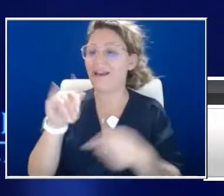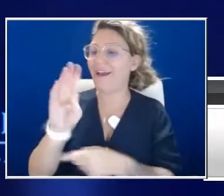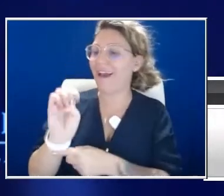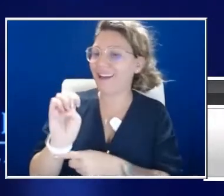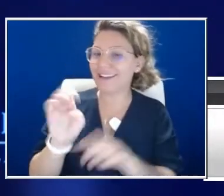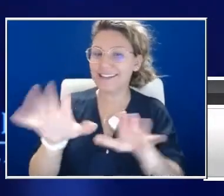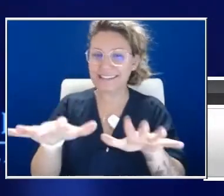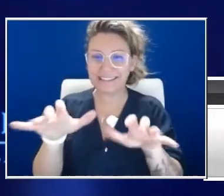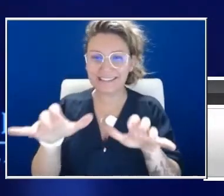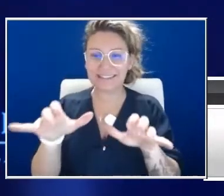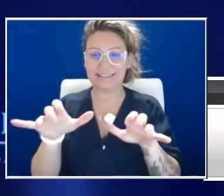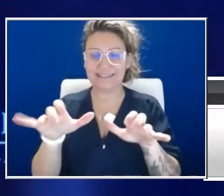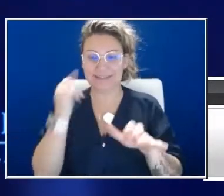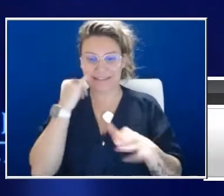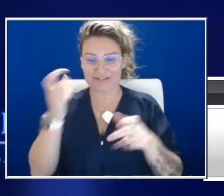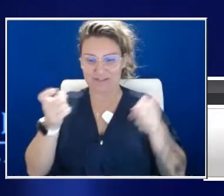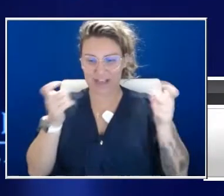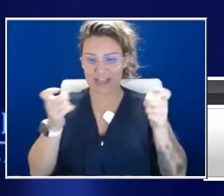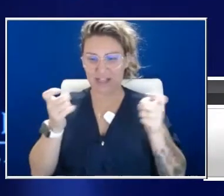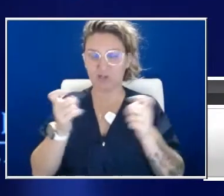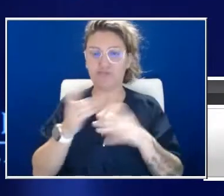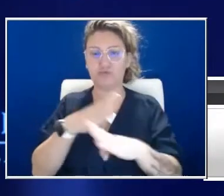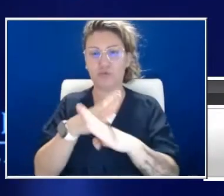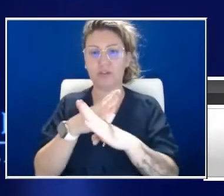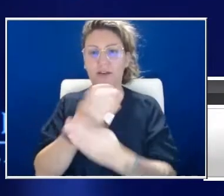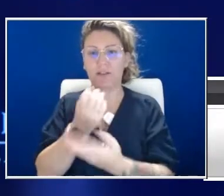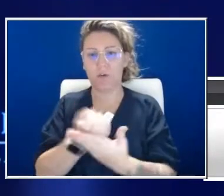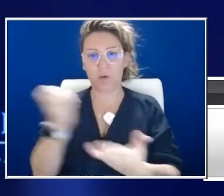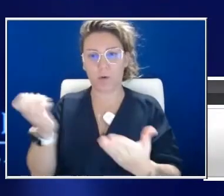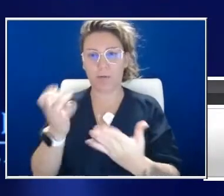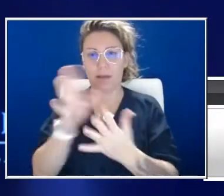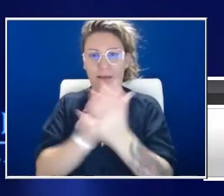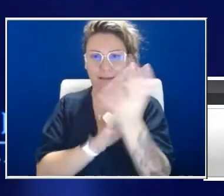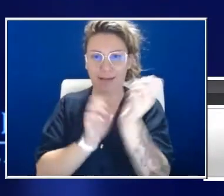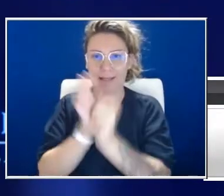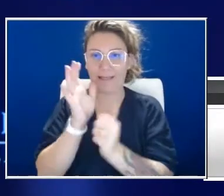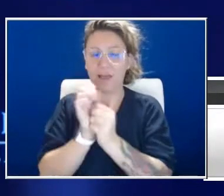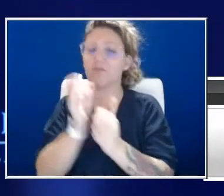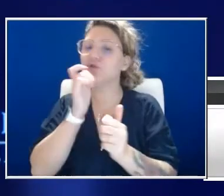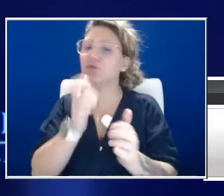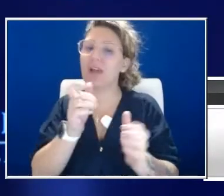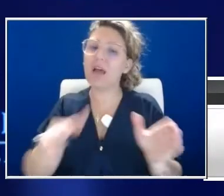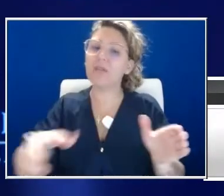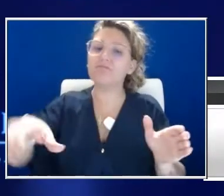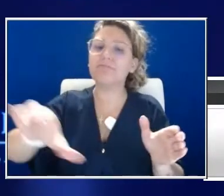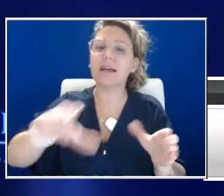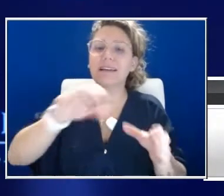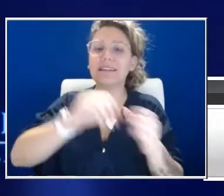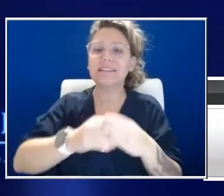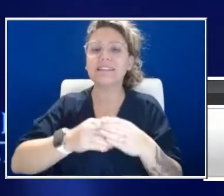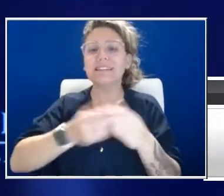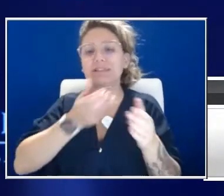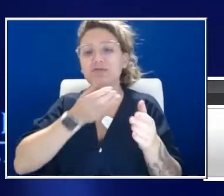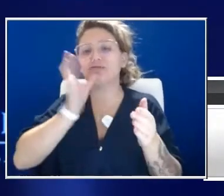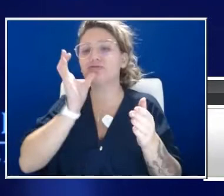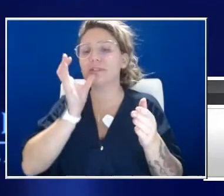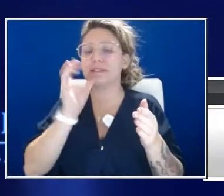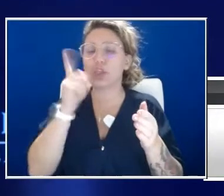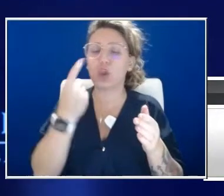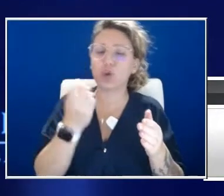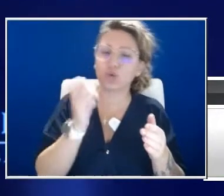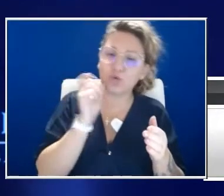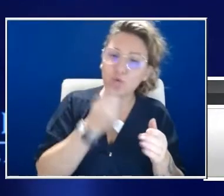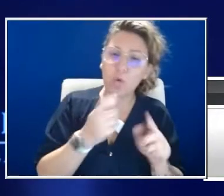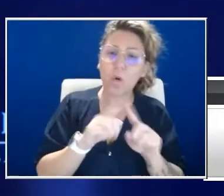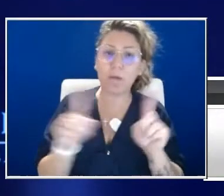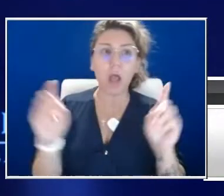protective equipment, some sort of gloves on if you're going to handle it. Do not put it in drinks. I know it looks cool. No one should be ingesting